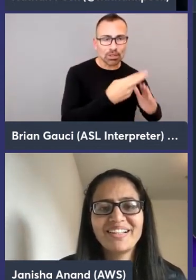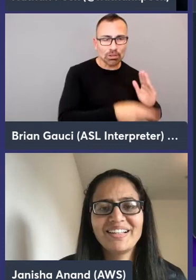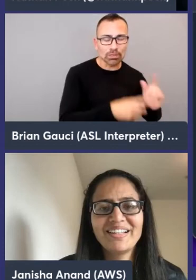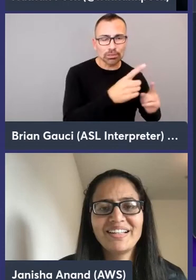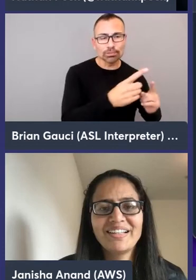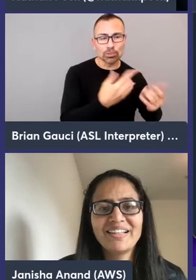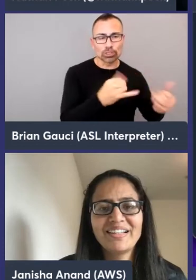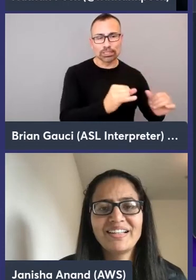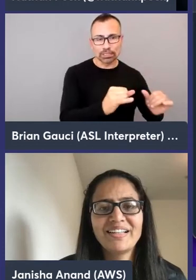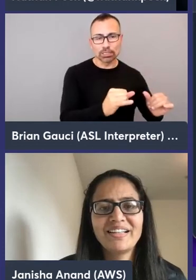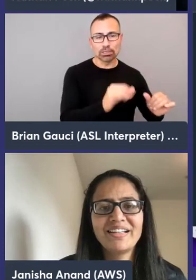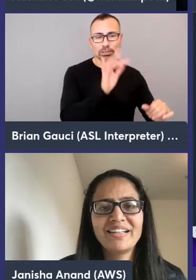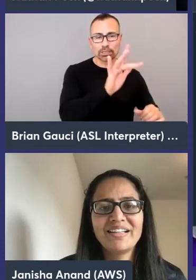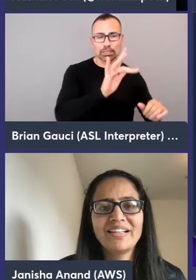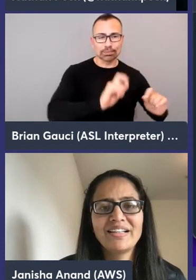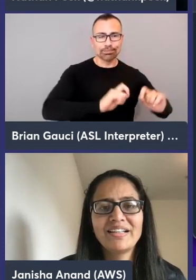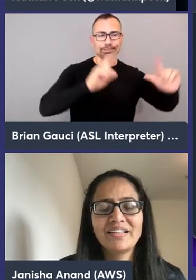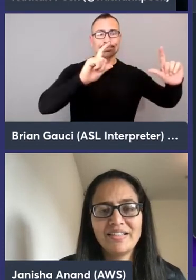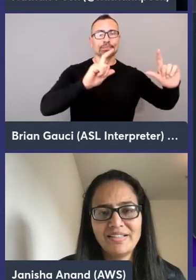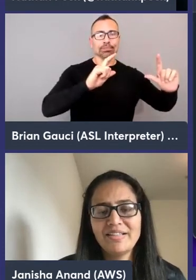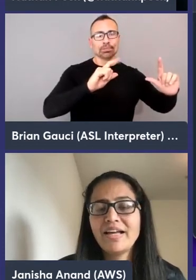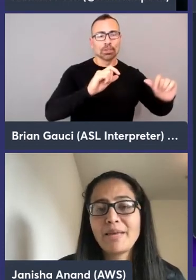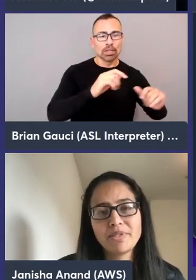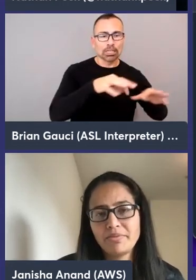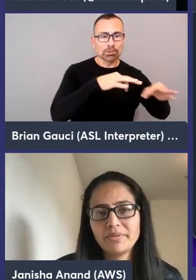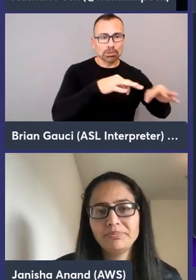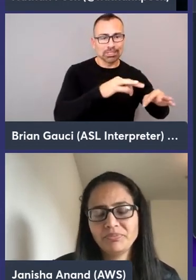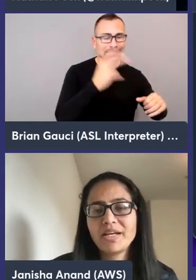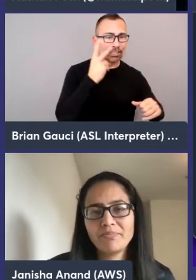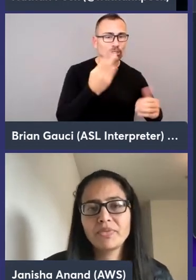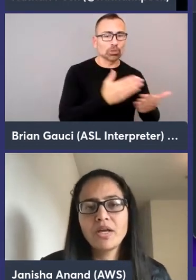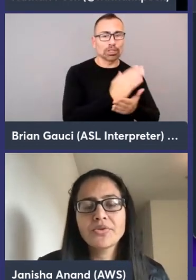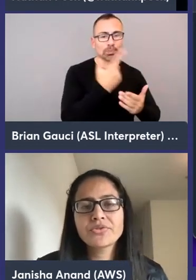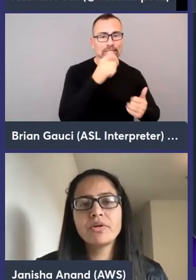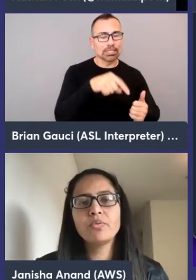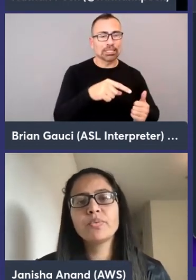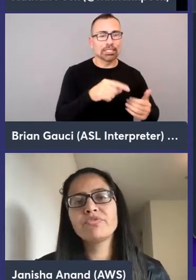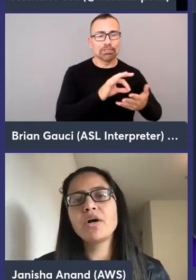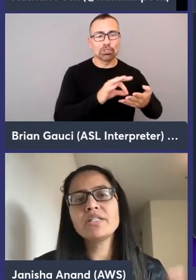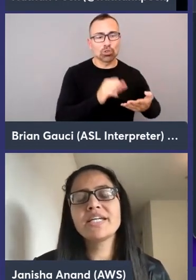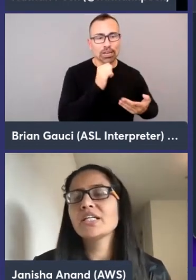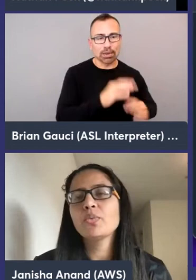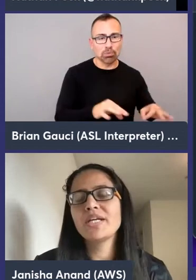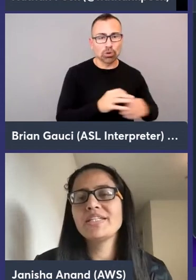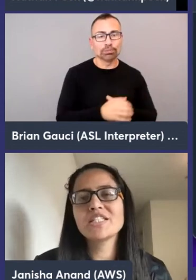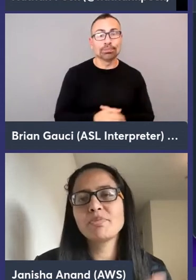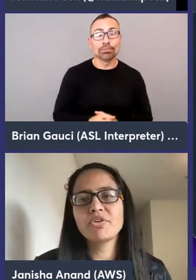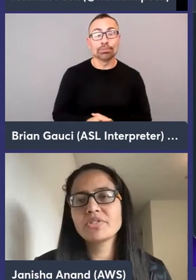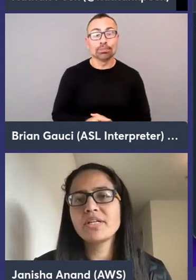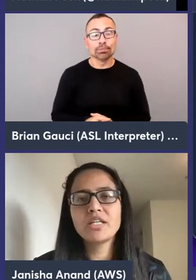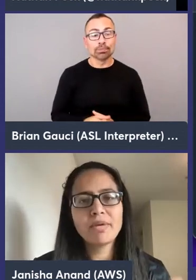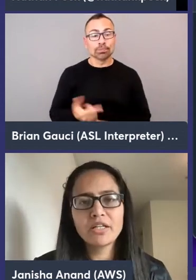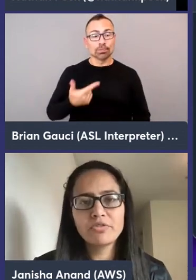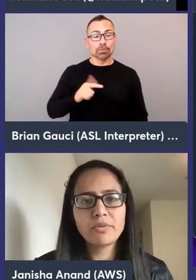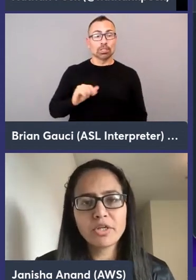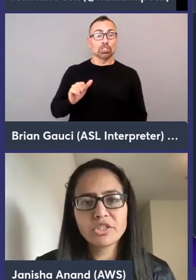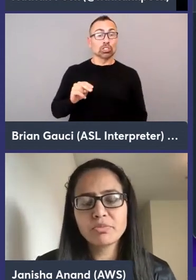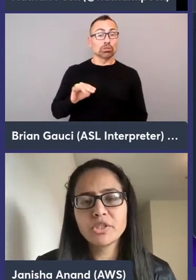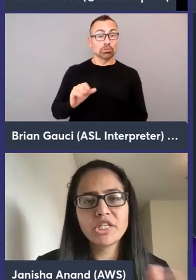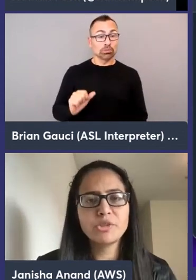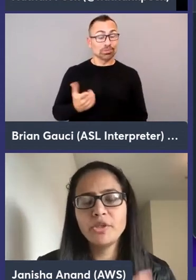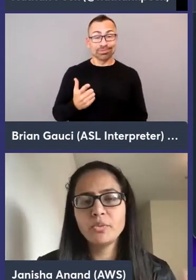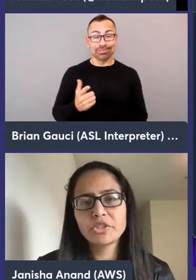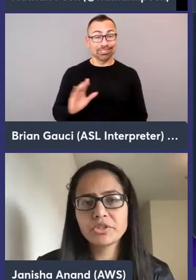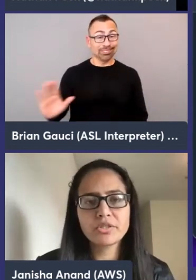can still actually go in and look at that and be like, oh, it's okay. These are the important features. Yeah. So we've not taken away the experience in any manner from